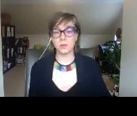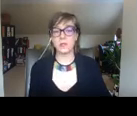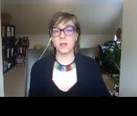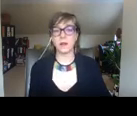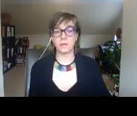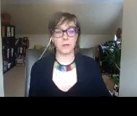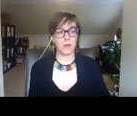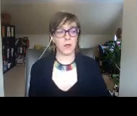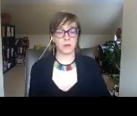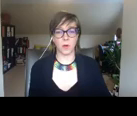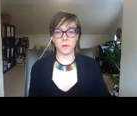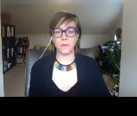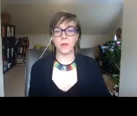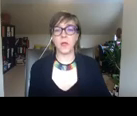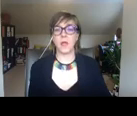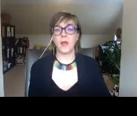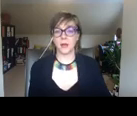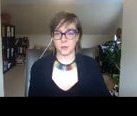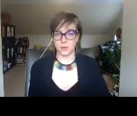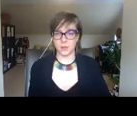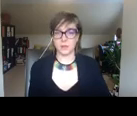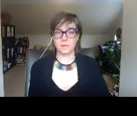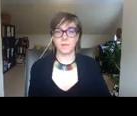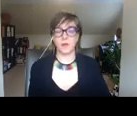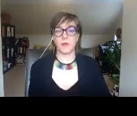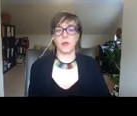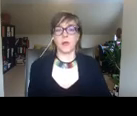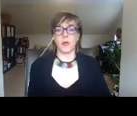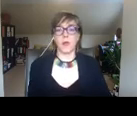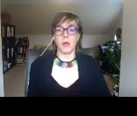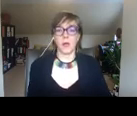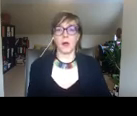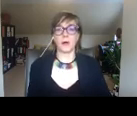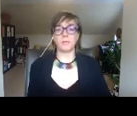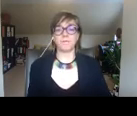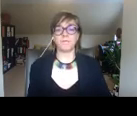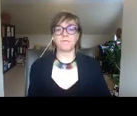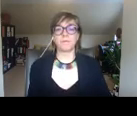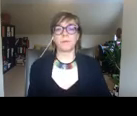this in Louisiana as well, and other states.